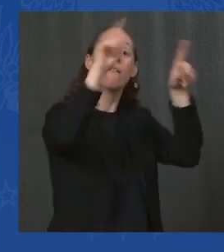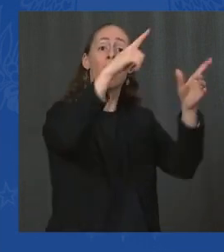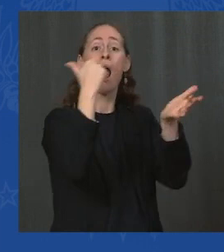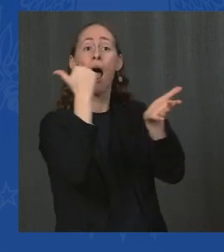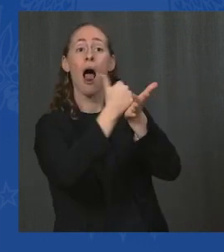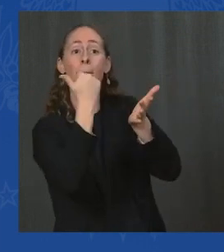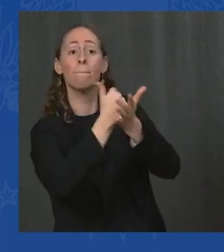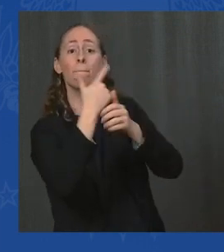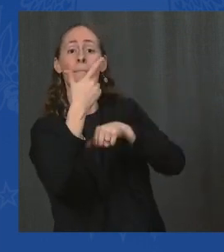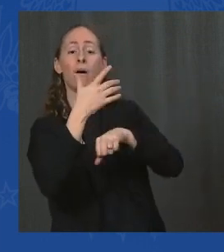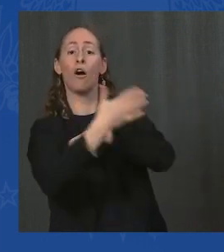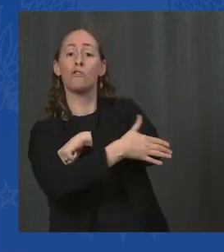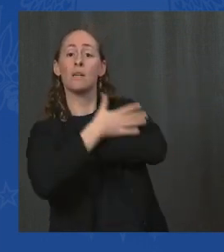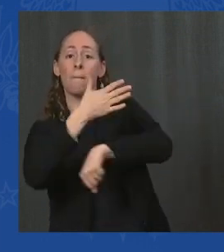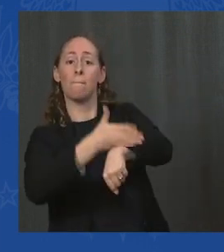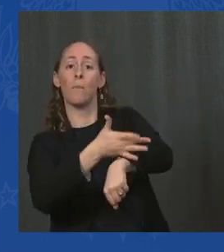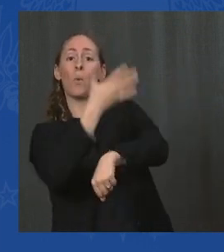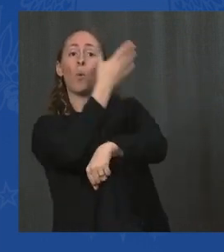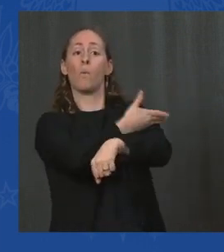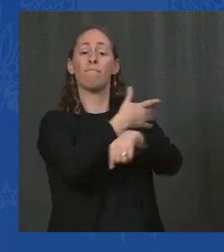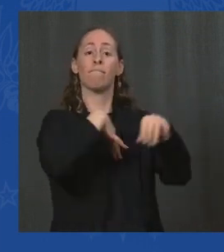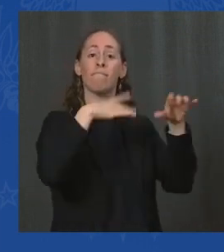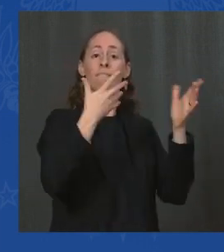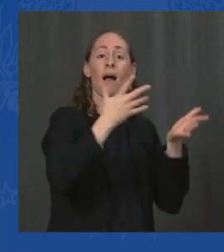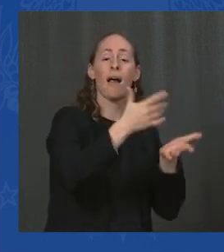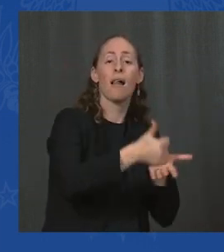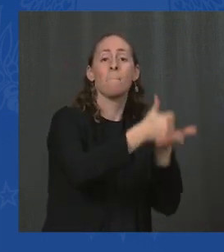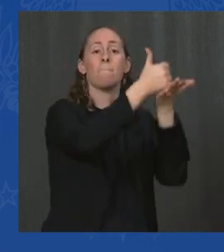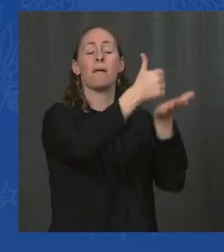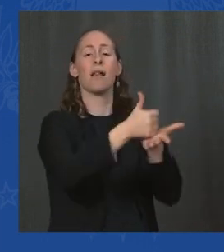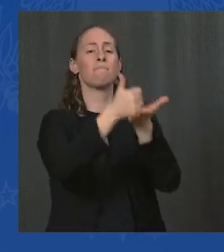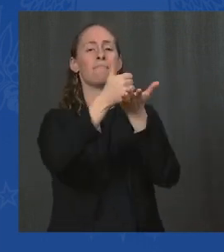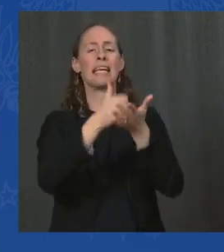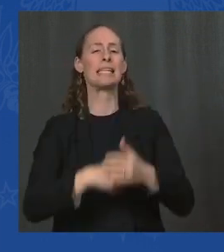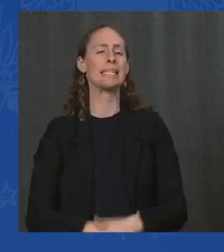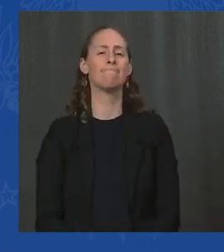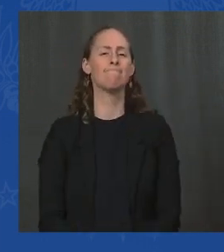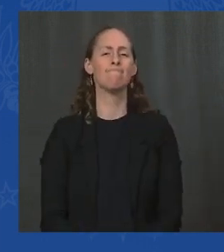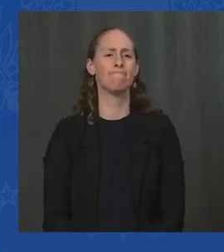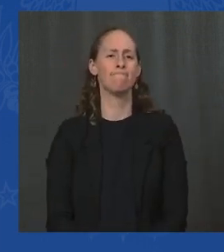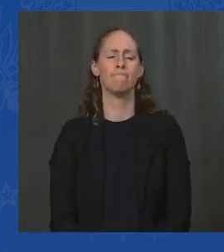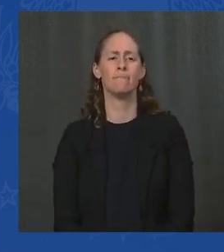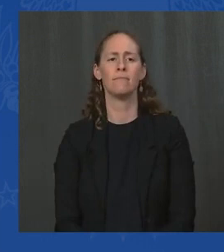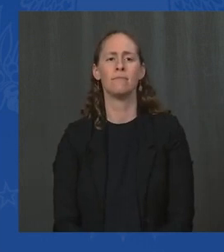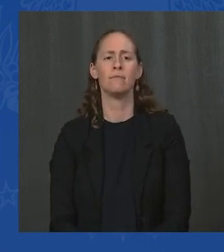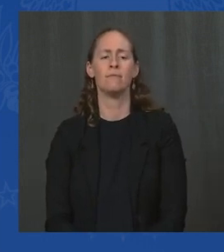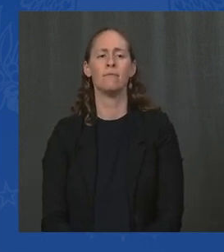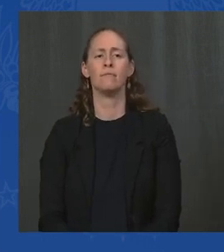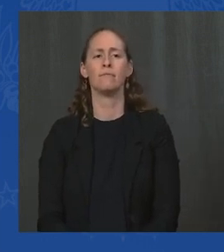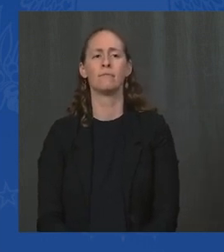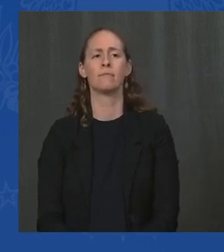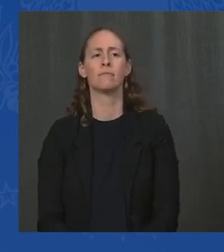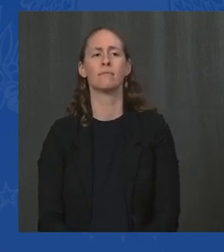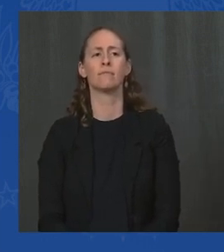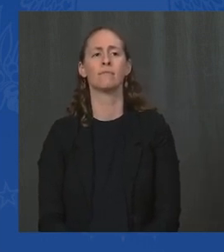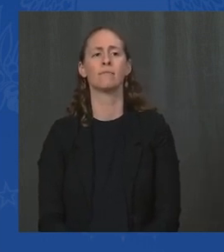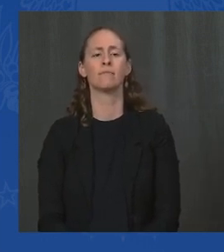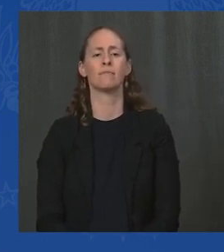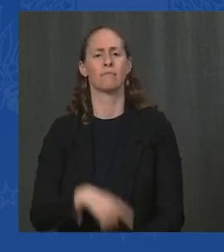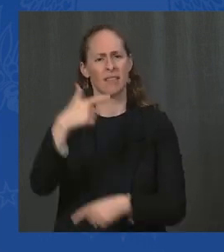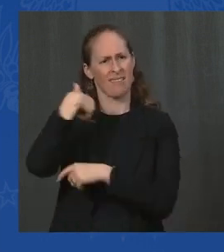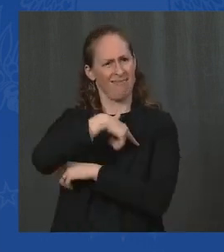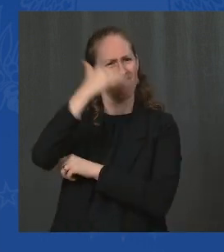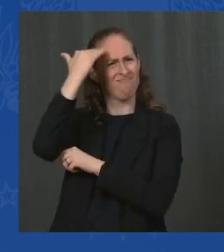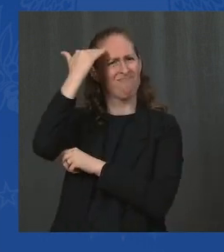We saw a mission of counterterrorism in Afghanistan, getting the terrorists and stopping attacks,